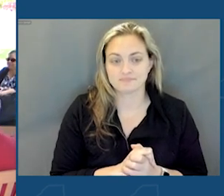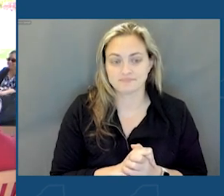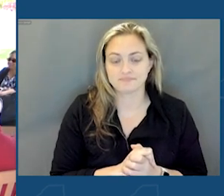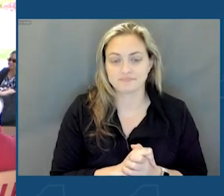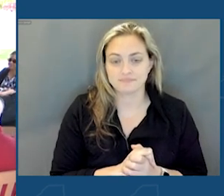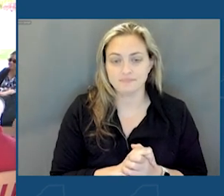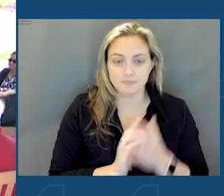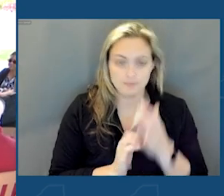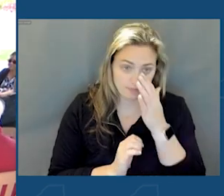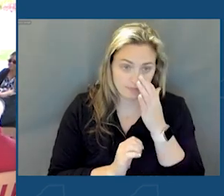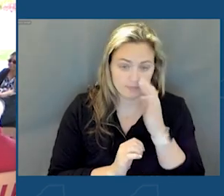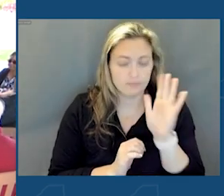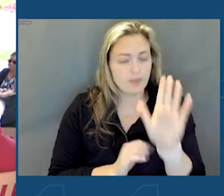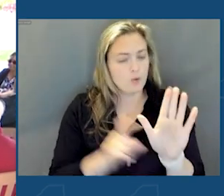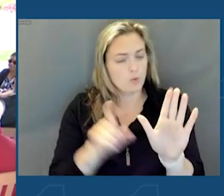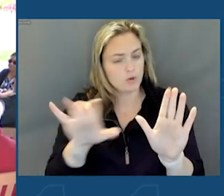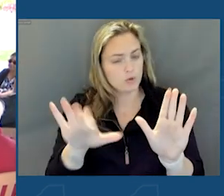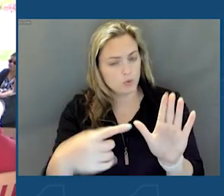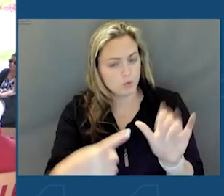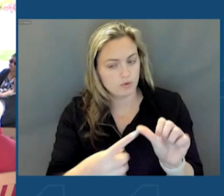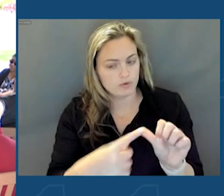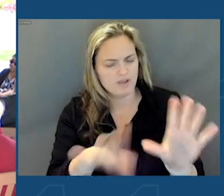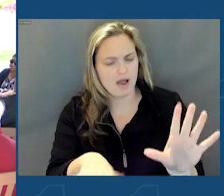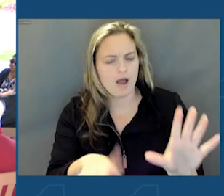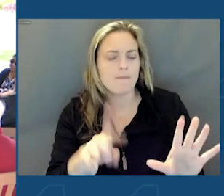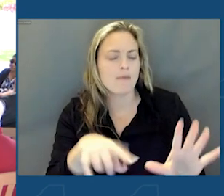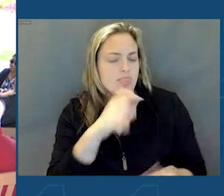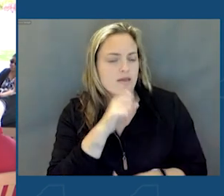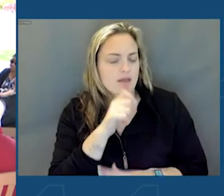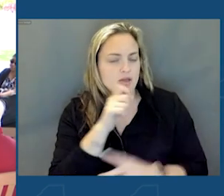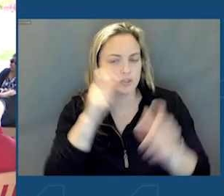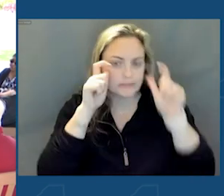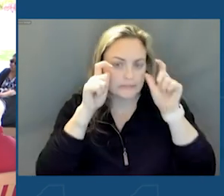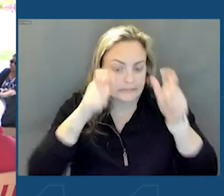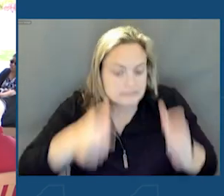And let me do what I need to do. I'm at the age I have to take off the glasses